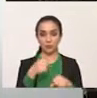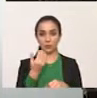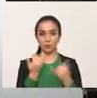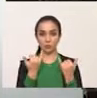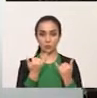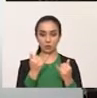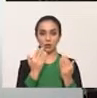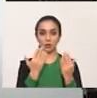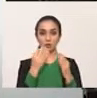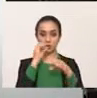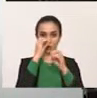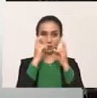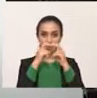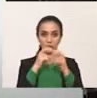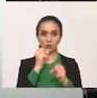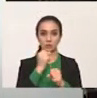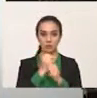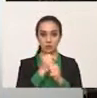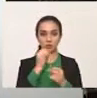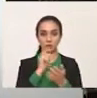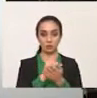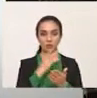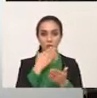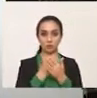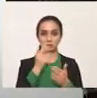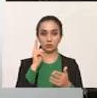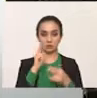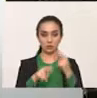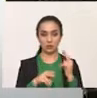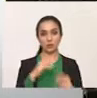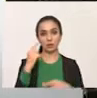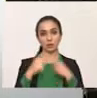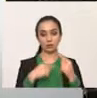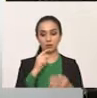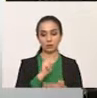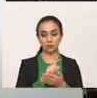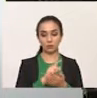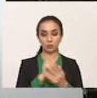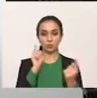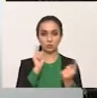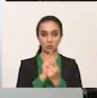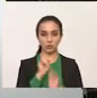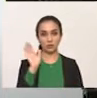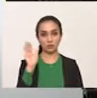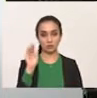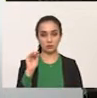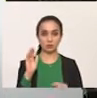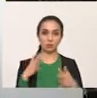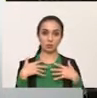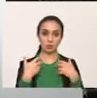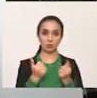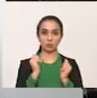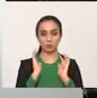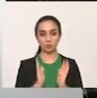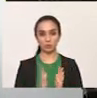bugungi laboratoriya darsimiz o'z nihoyasiga yetdi. Keyingi darslarimizda uchrashguncha, xayr,